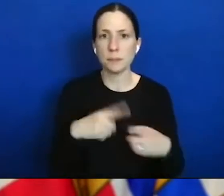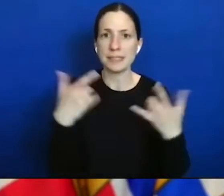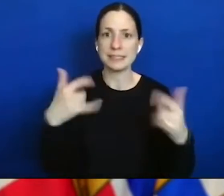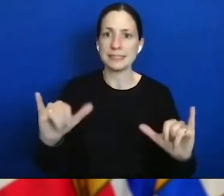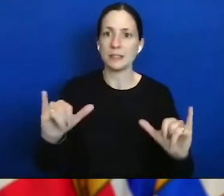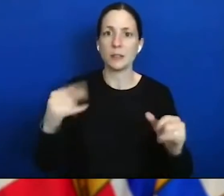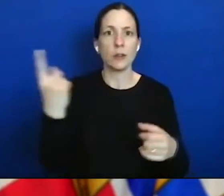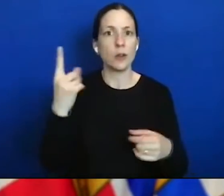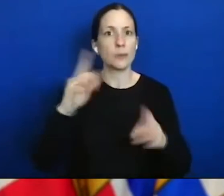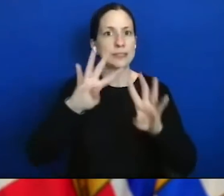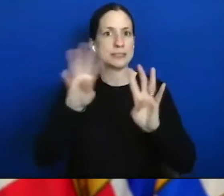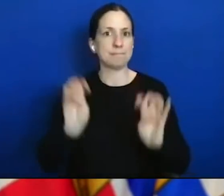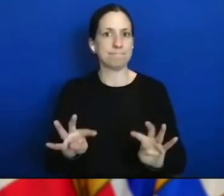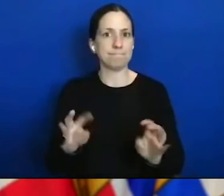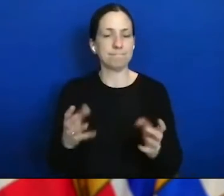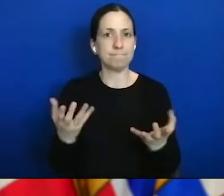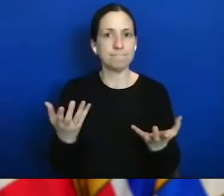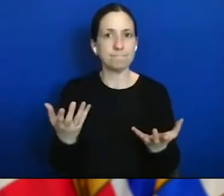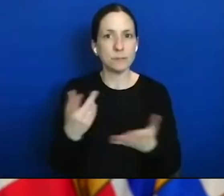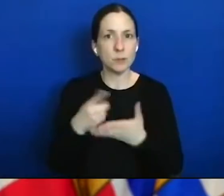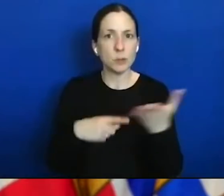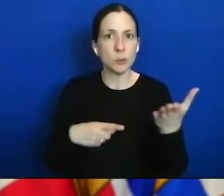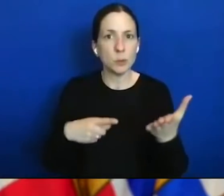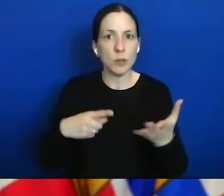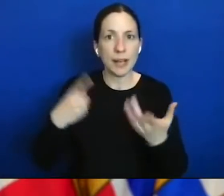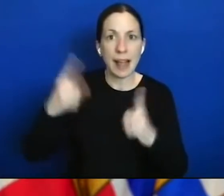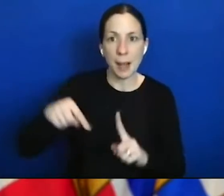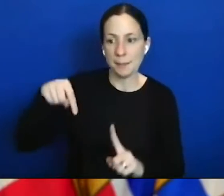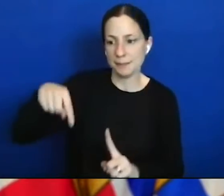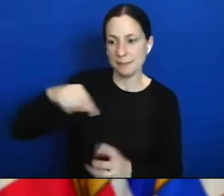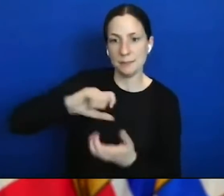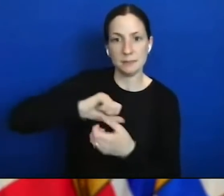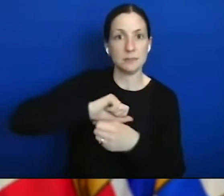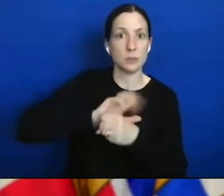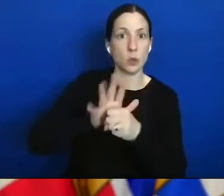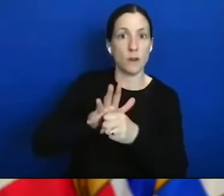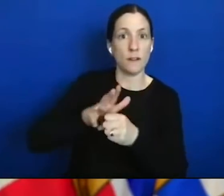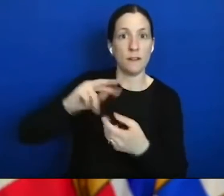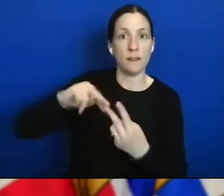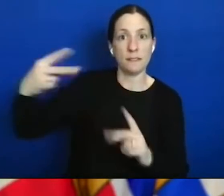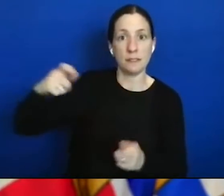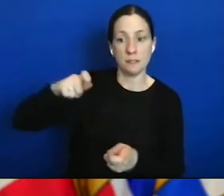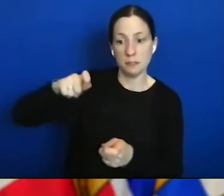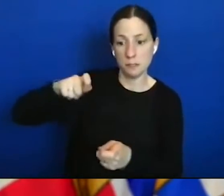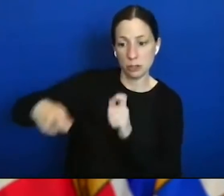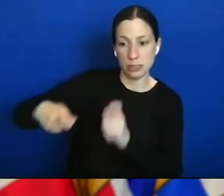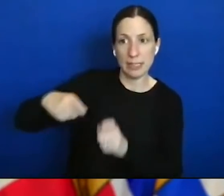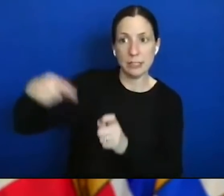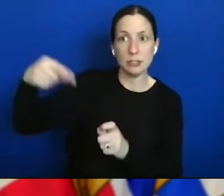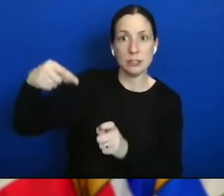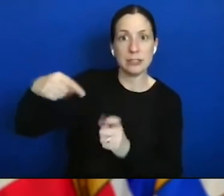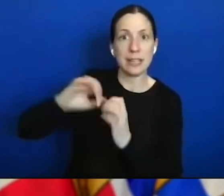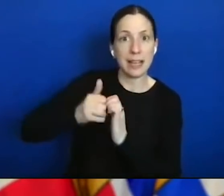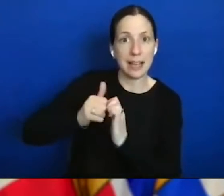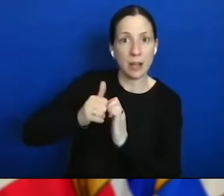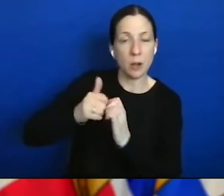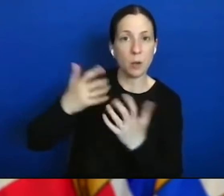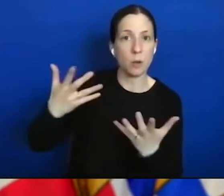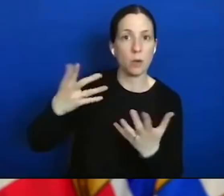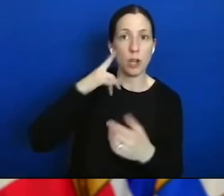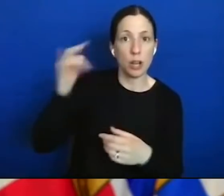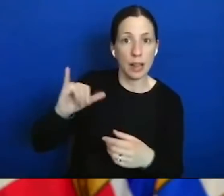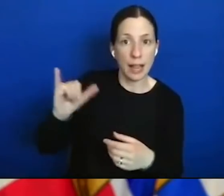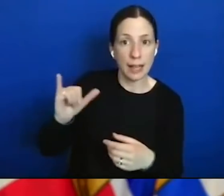unknown about the changing of the virus and how it changes both internationally and here in the province. The risk